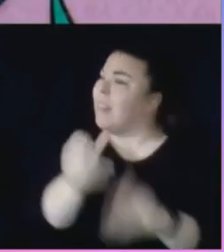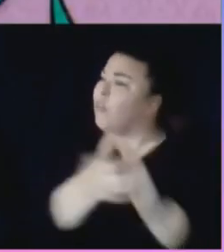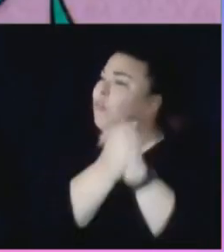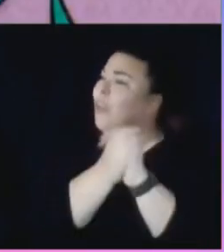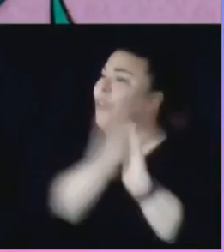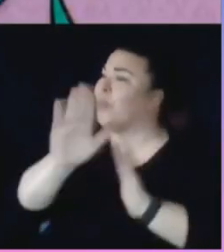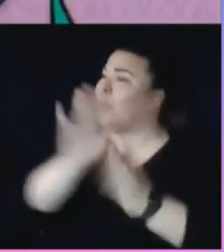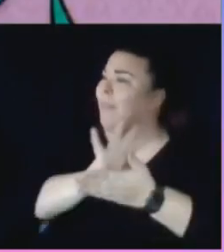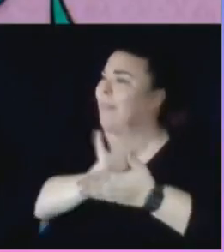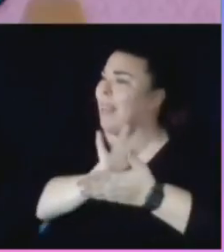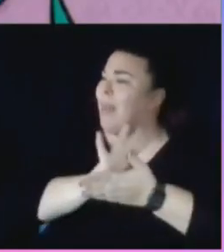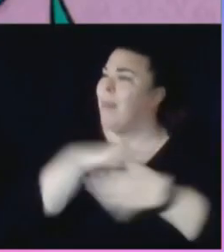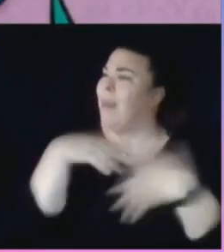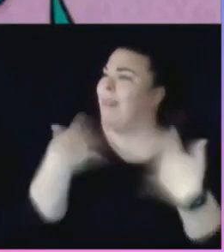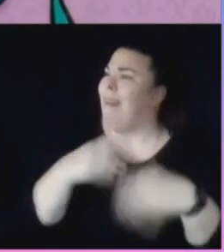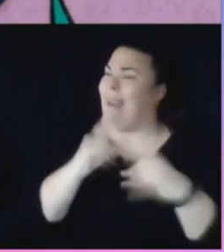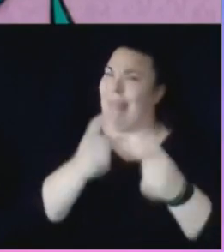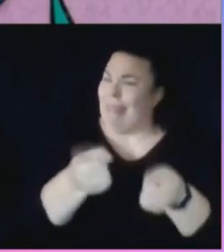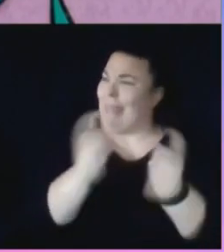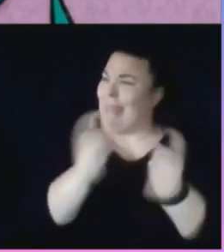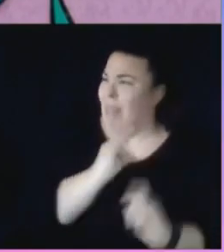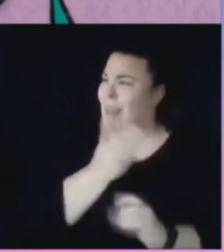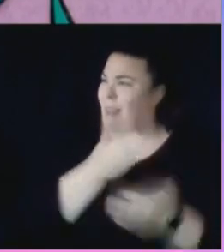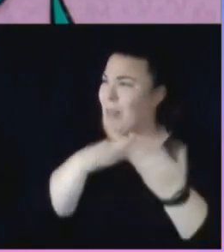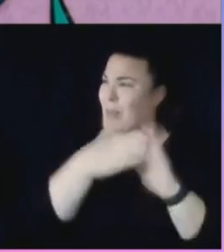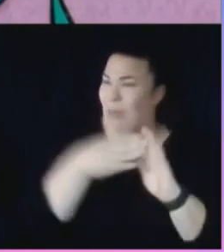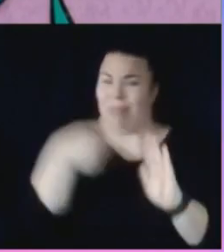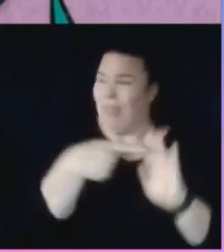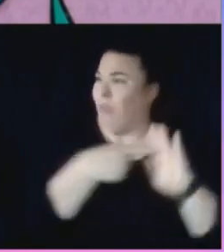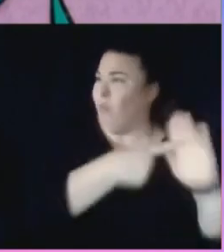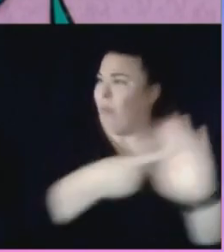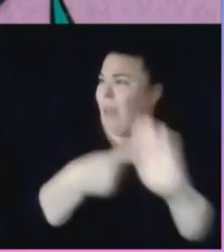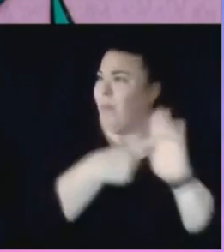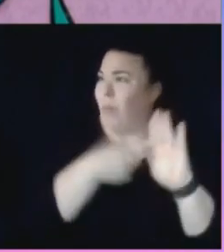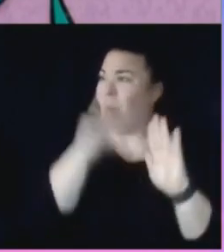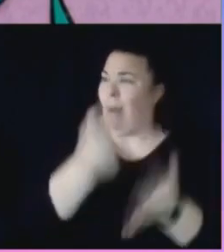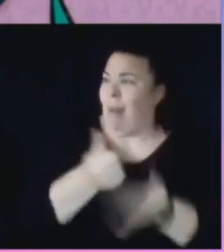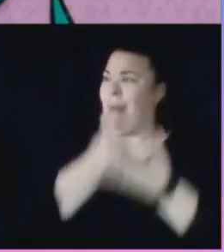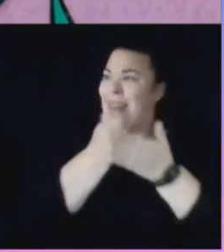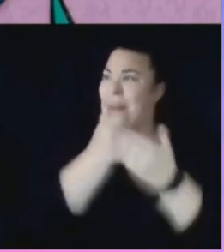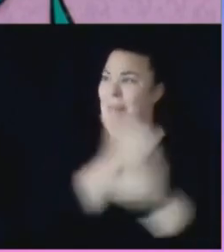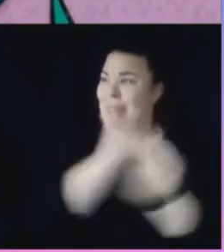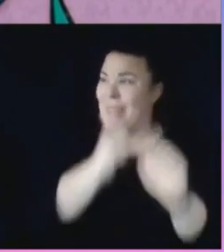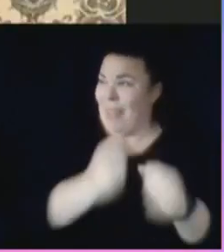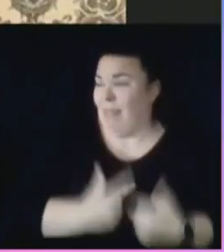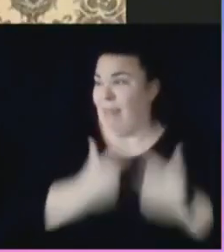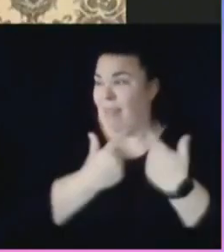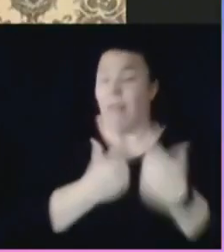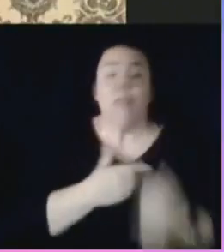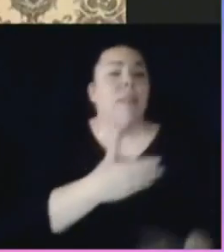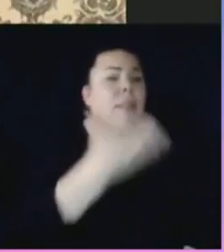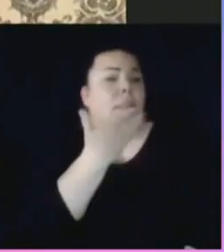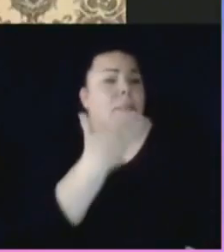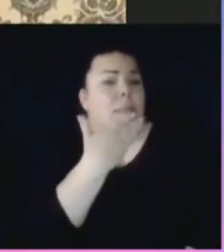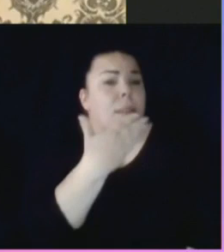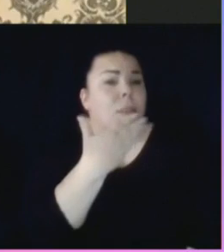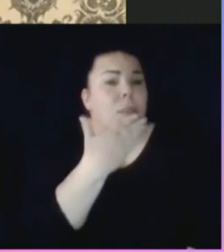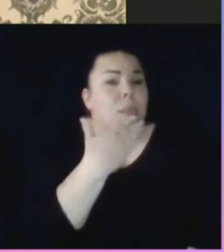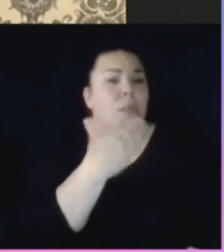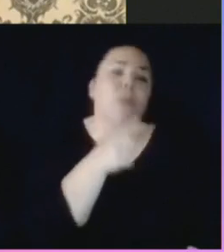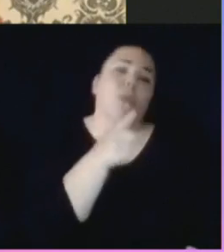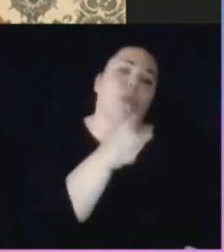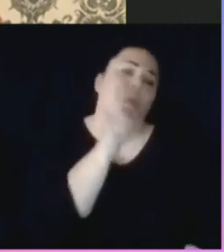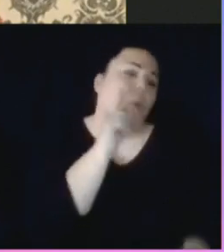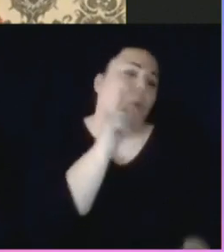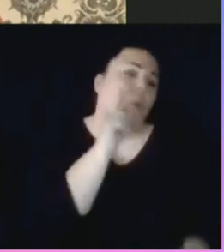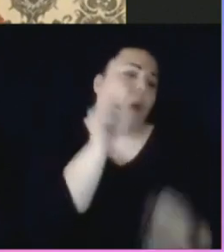much for gifting this to our community. This representation is going to save so many lives. So thank you. Thank you. And you are a wonder person because you